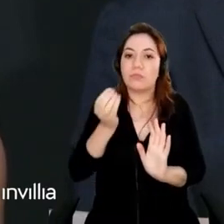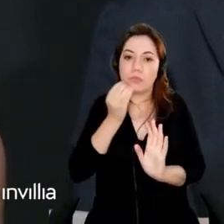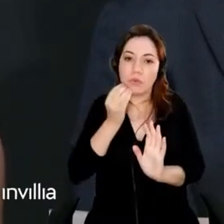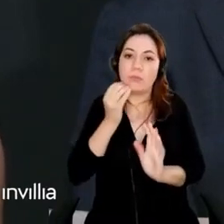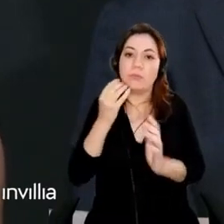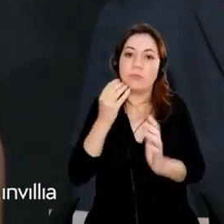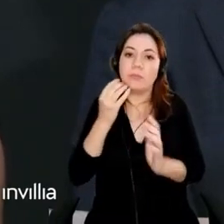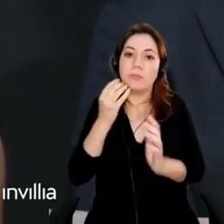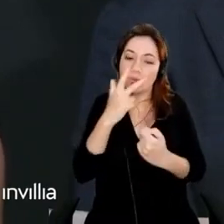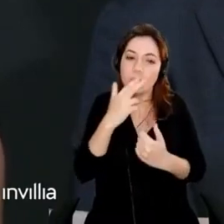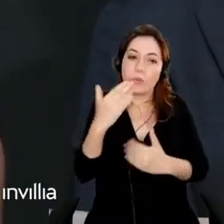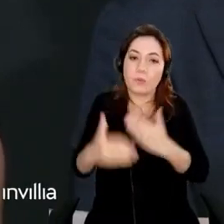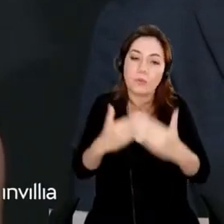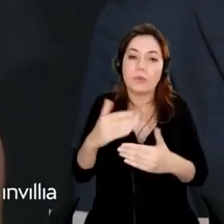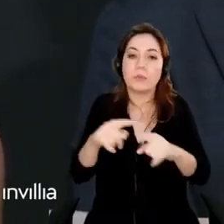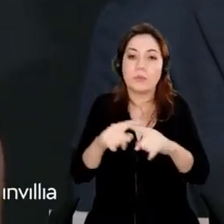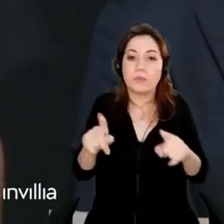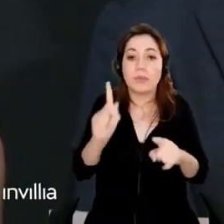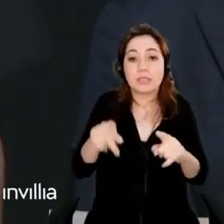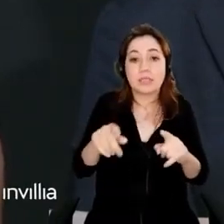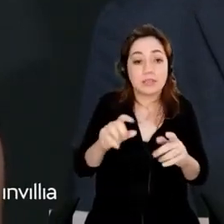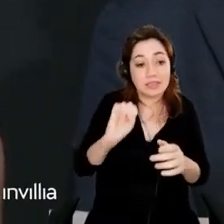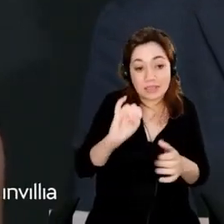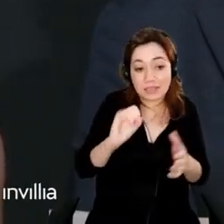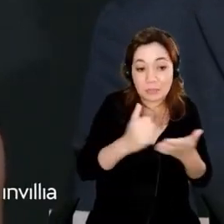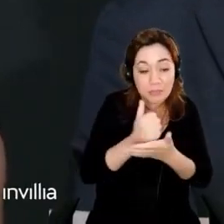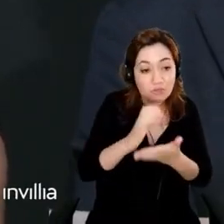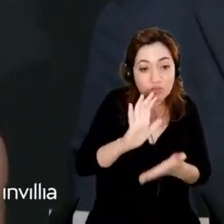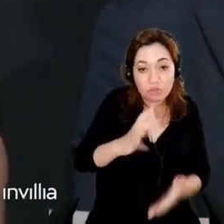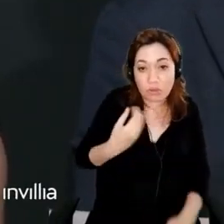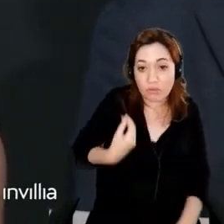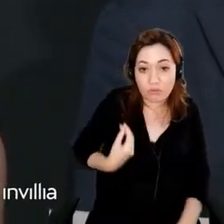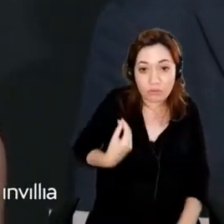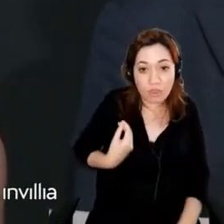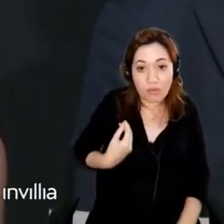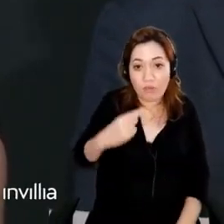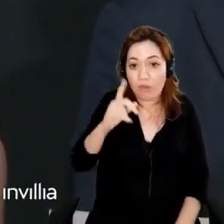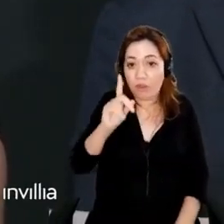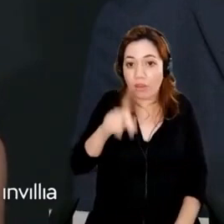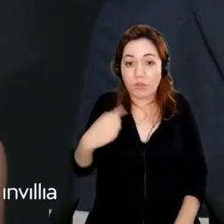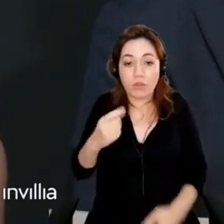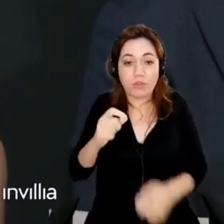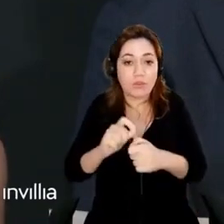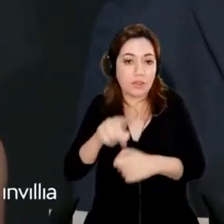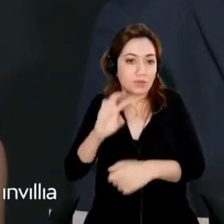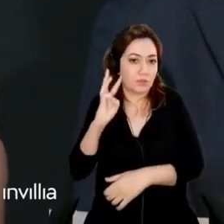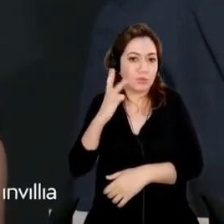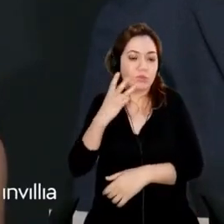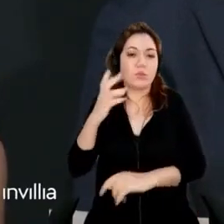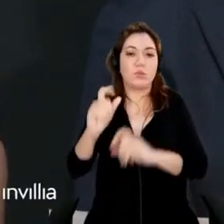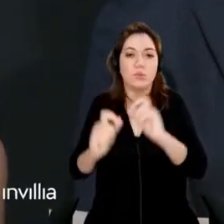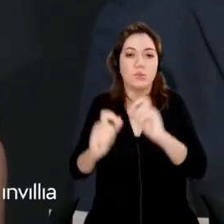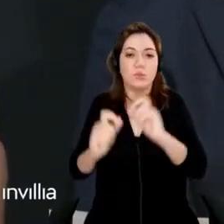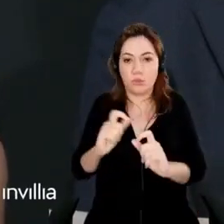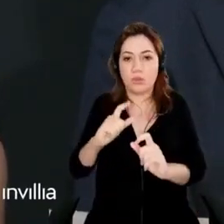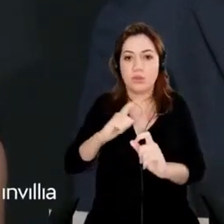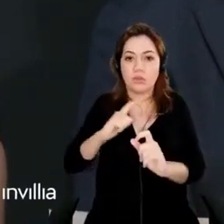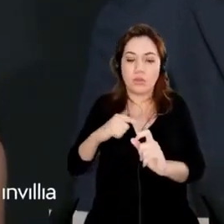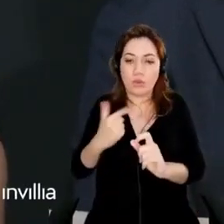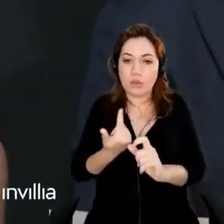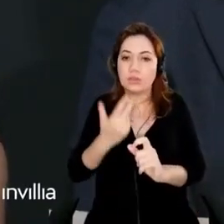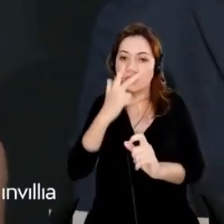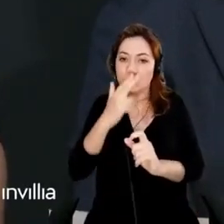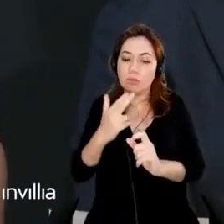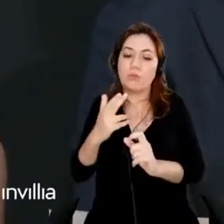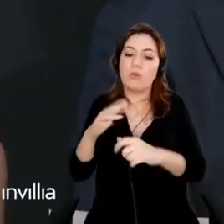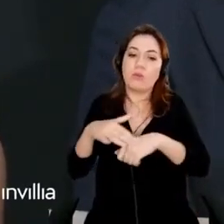the basis is there, and that's what we do with WhatsApp, we leverage the conversational part of the thing. We exchange messages, we